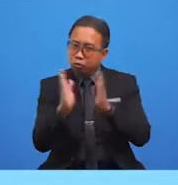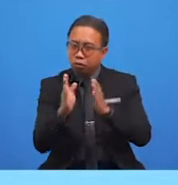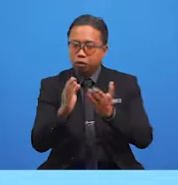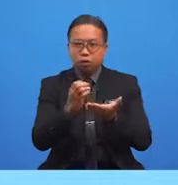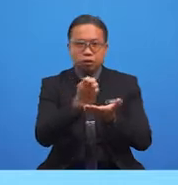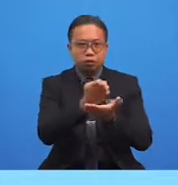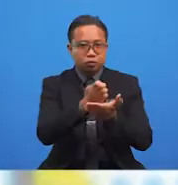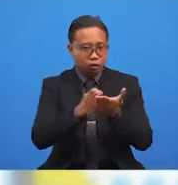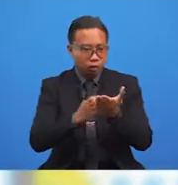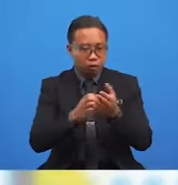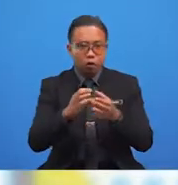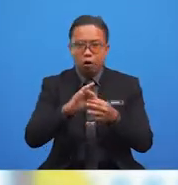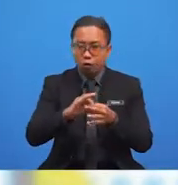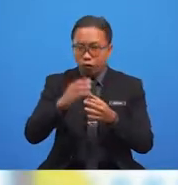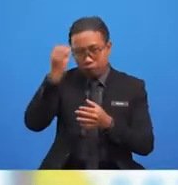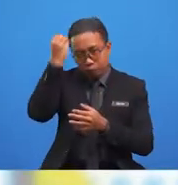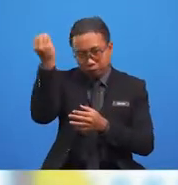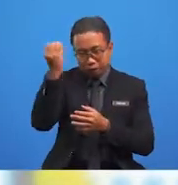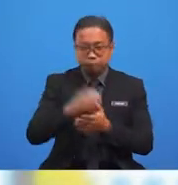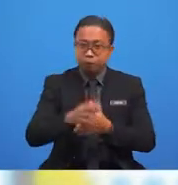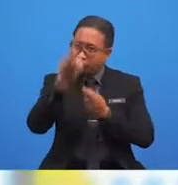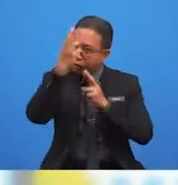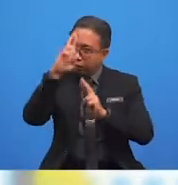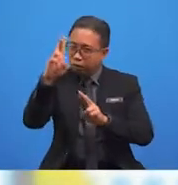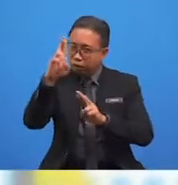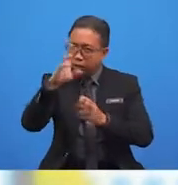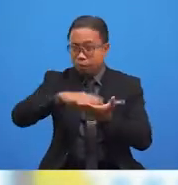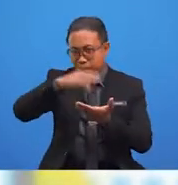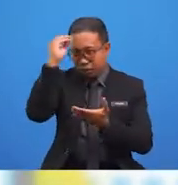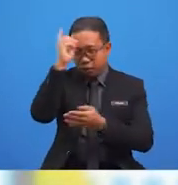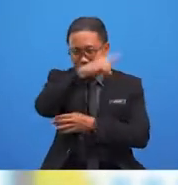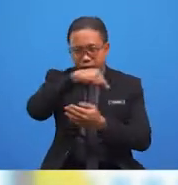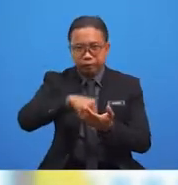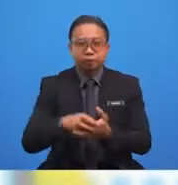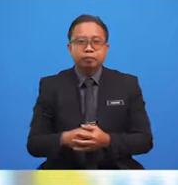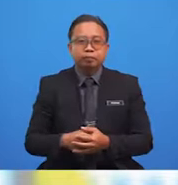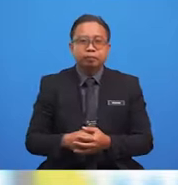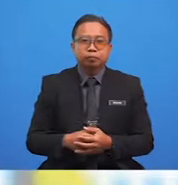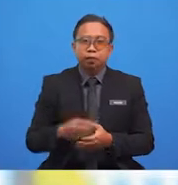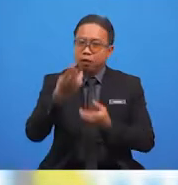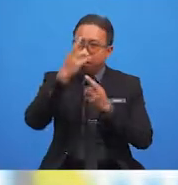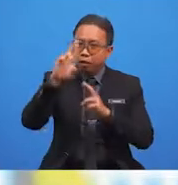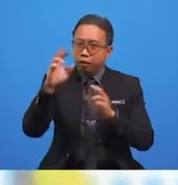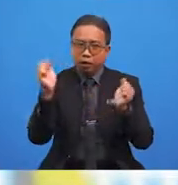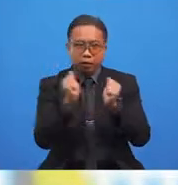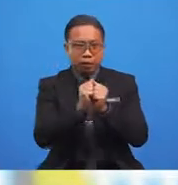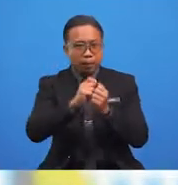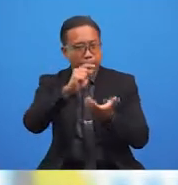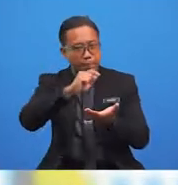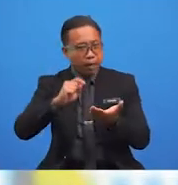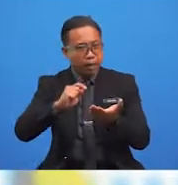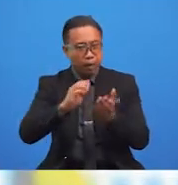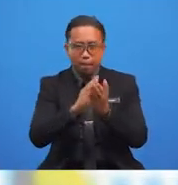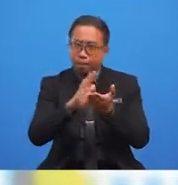opinion. Are you ready to have a fun learning session? Get ready with your pen and